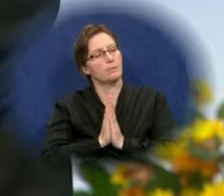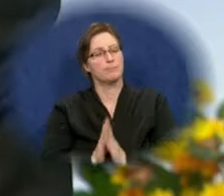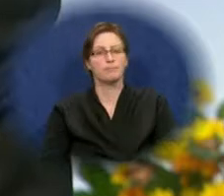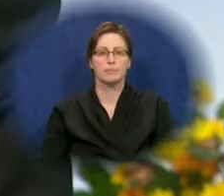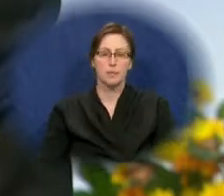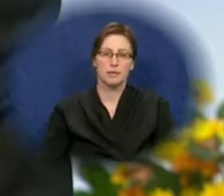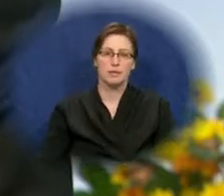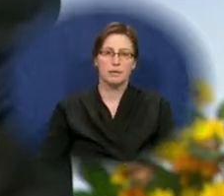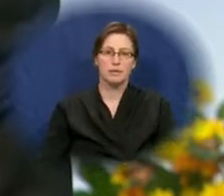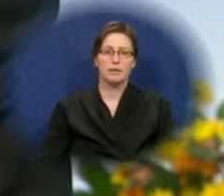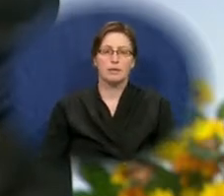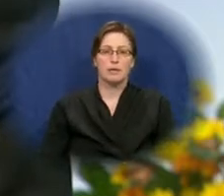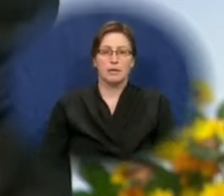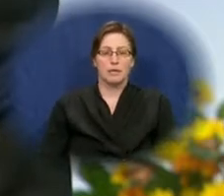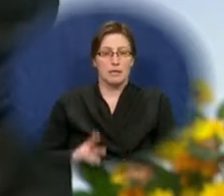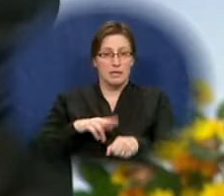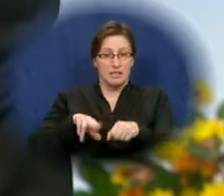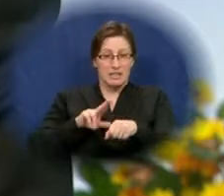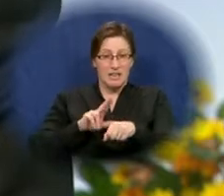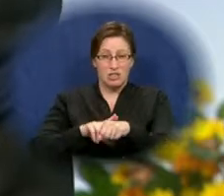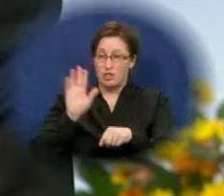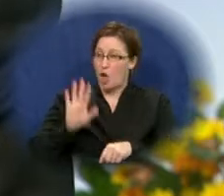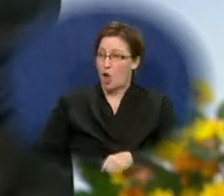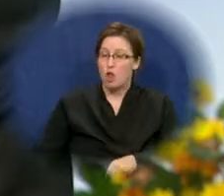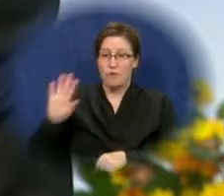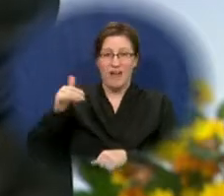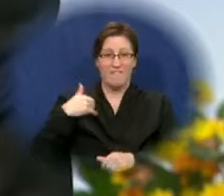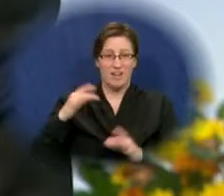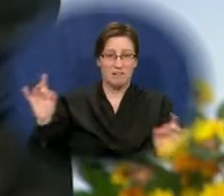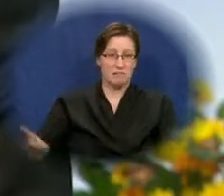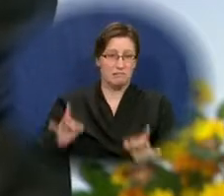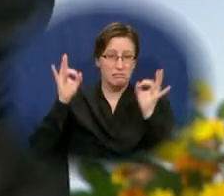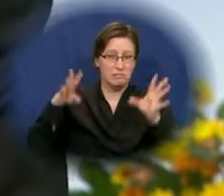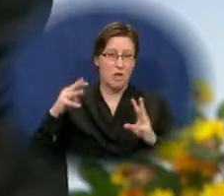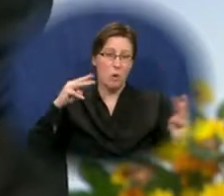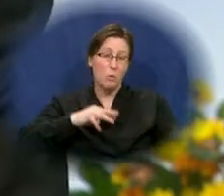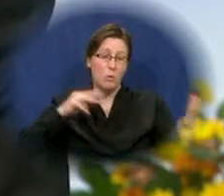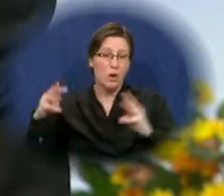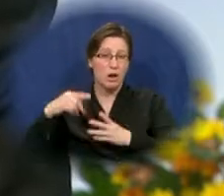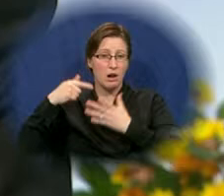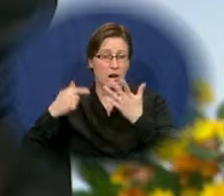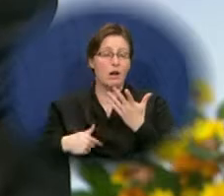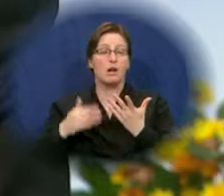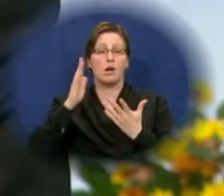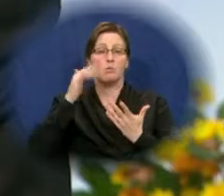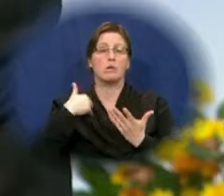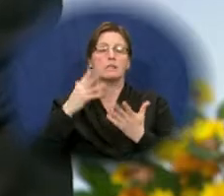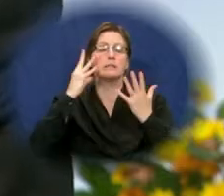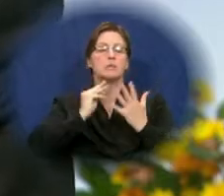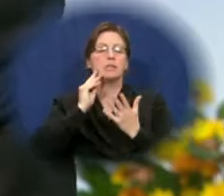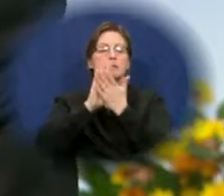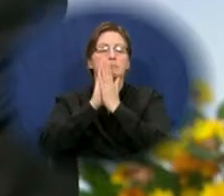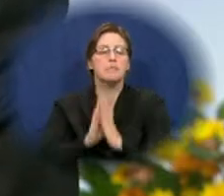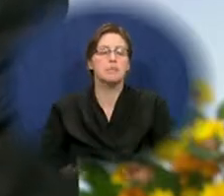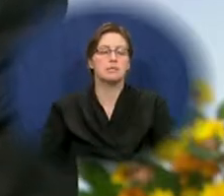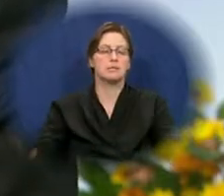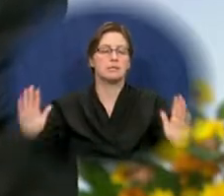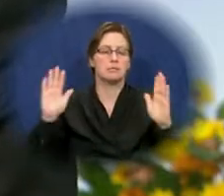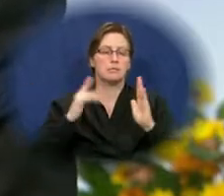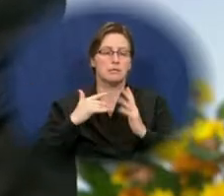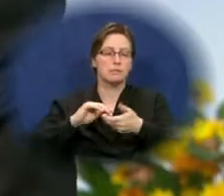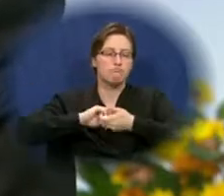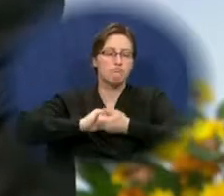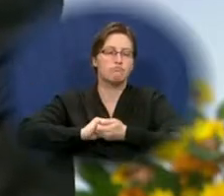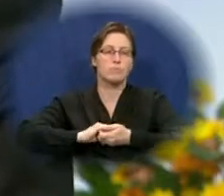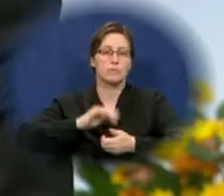nations trapped in a cycle of violence may experience peace and reconciliation among their people. And may those